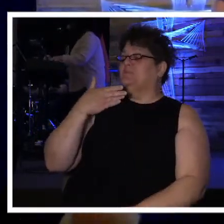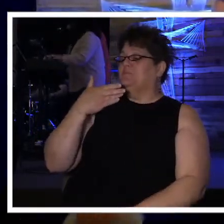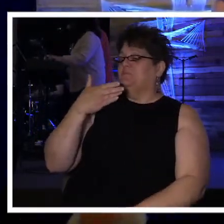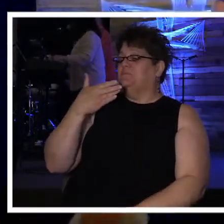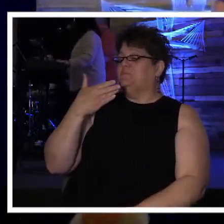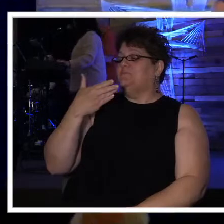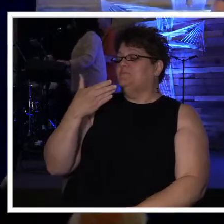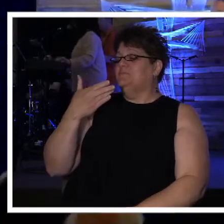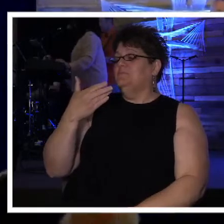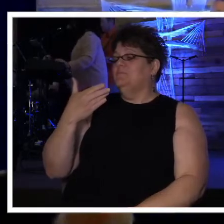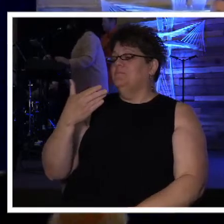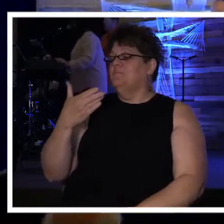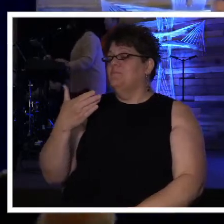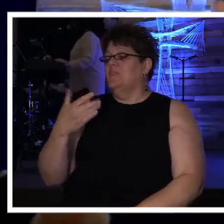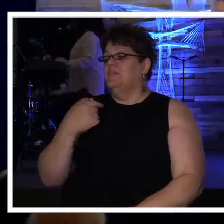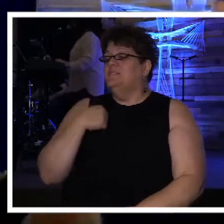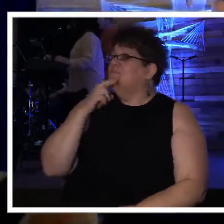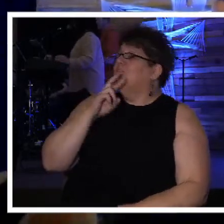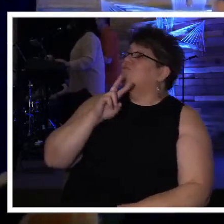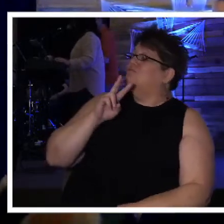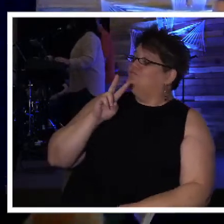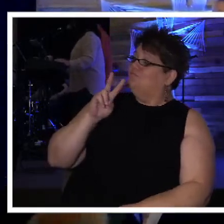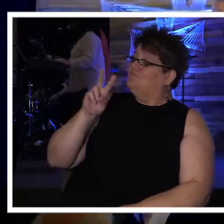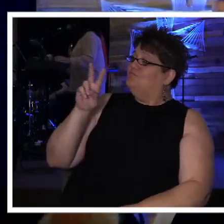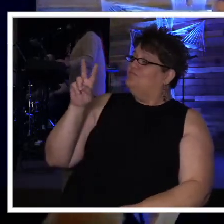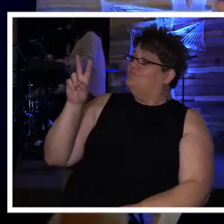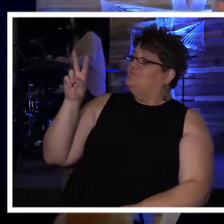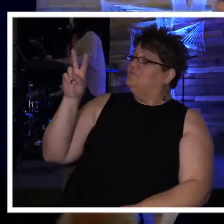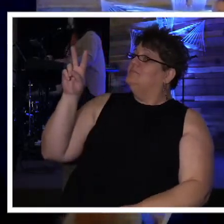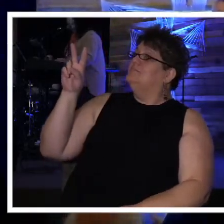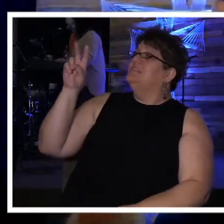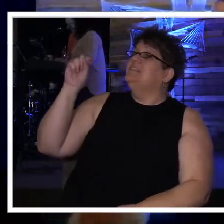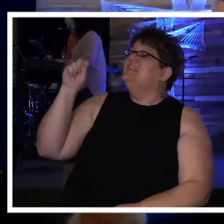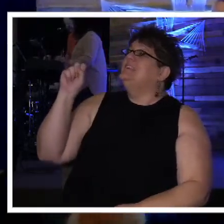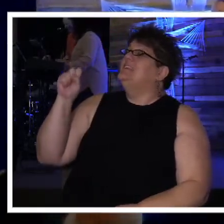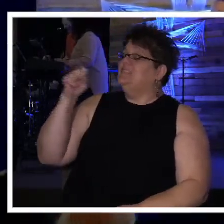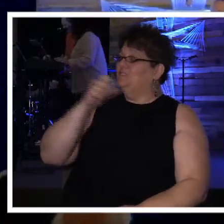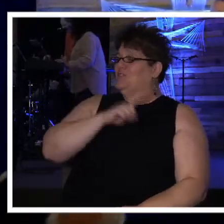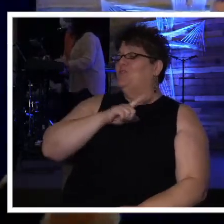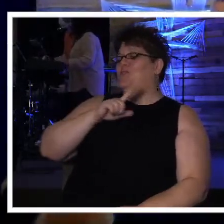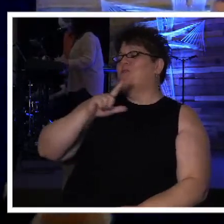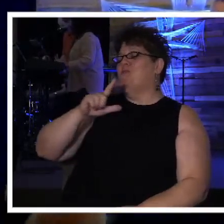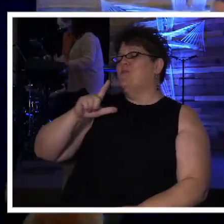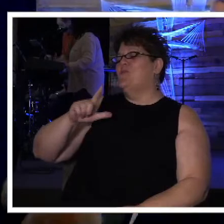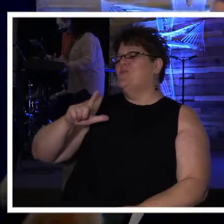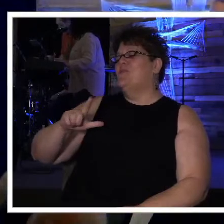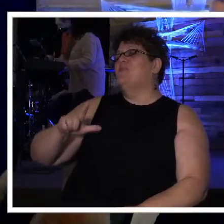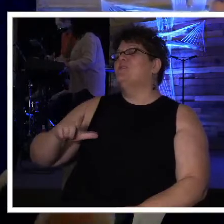I'm not afraid to die.